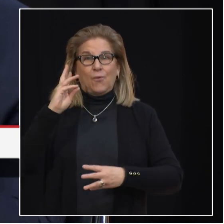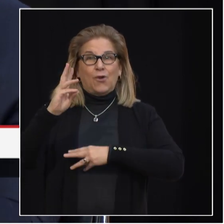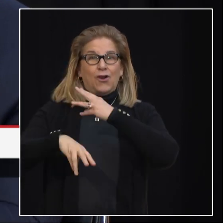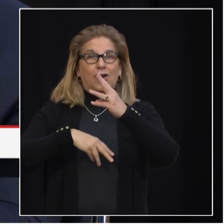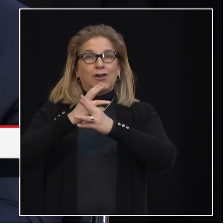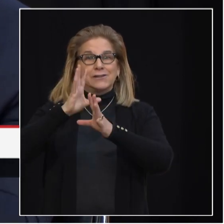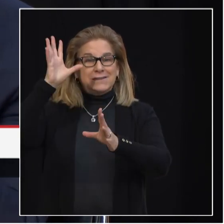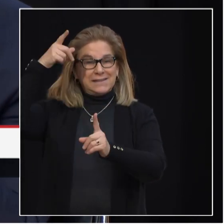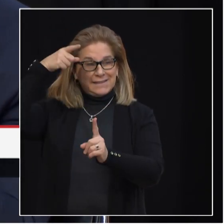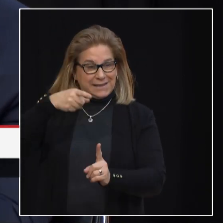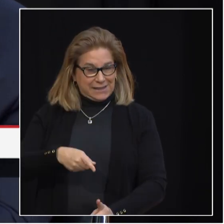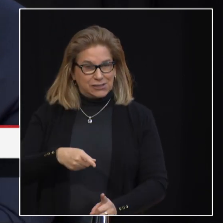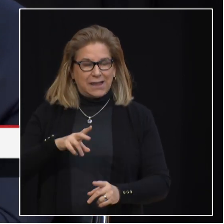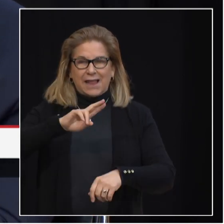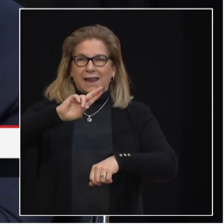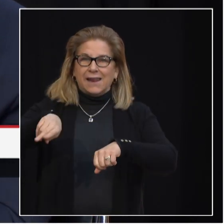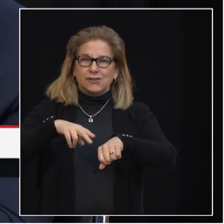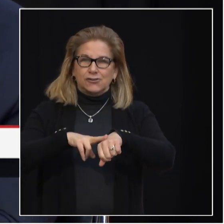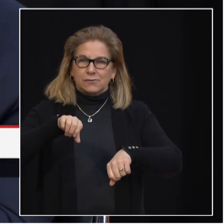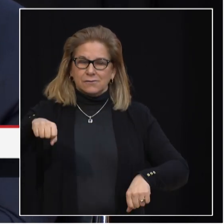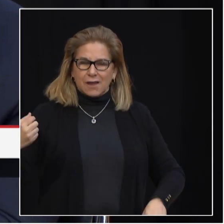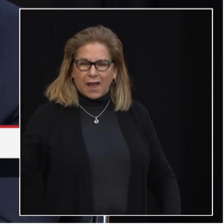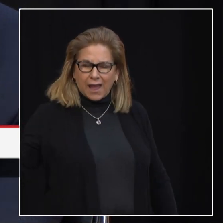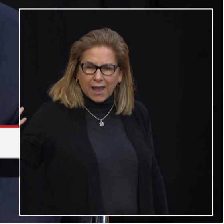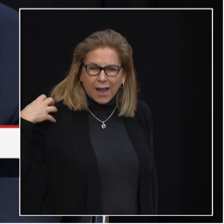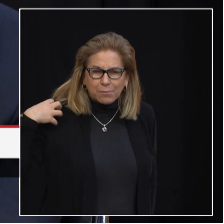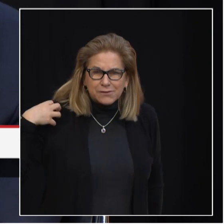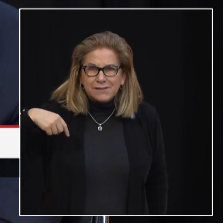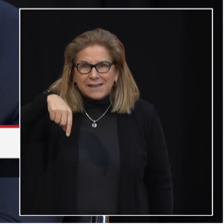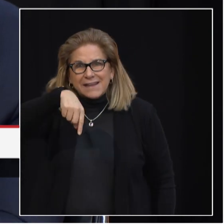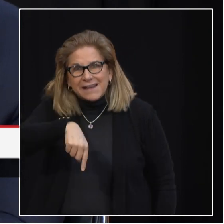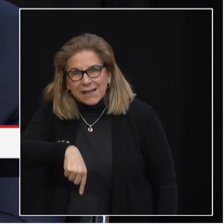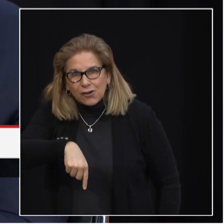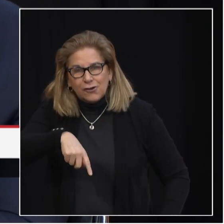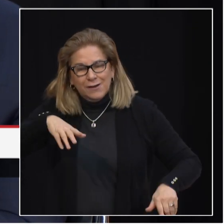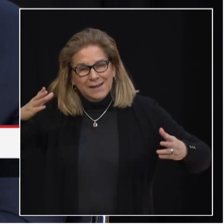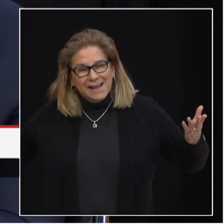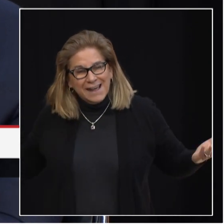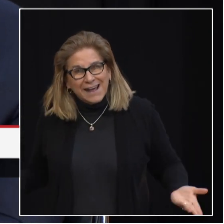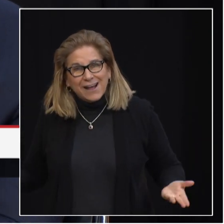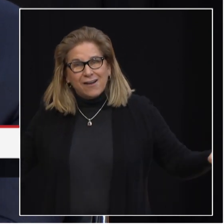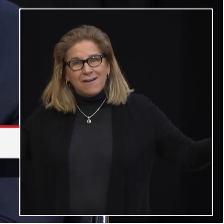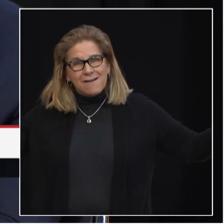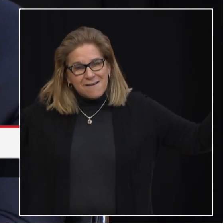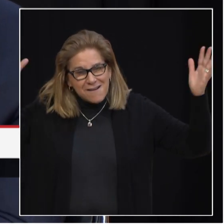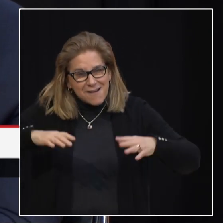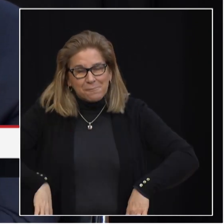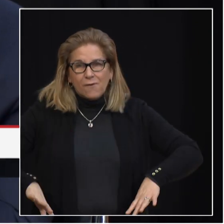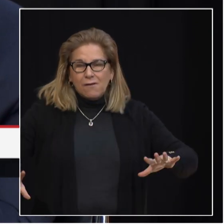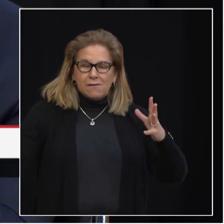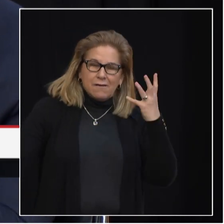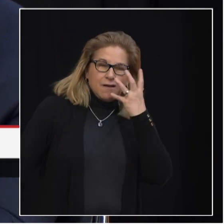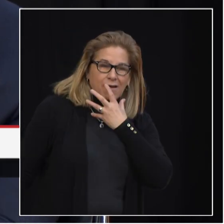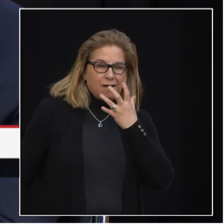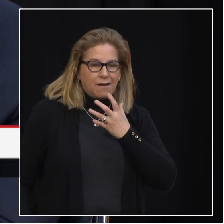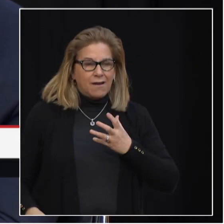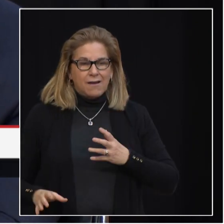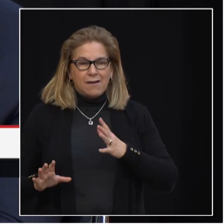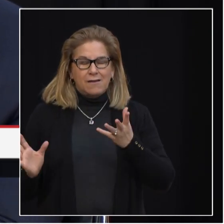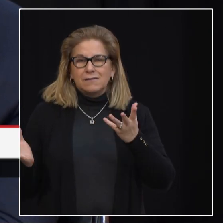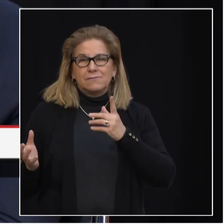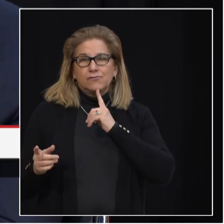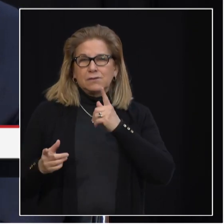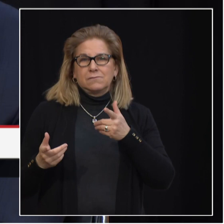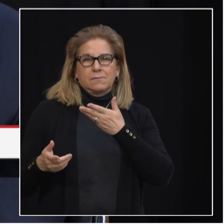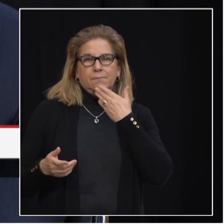global, national, and local scale, they want to be around that energy. And so I think it's just no better opportunity than now to really lean in